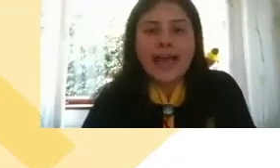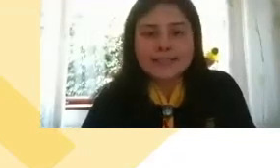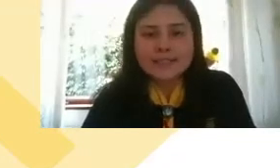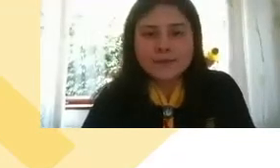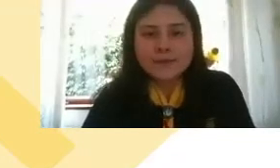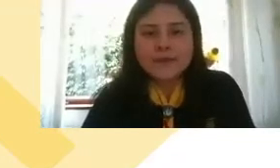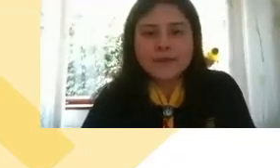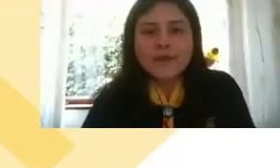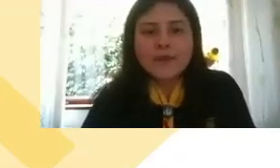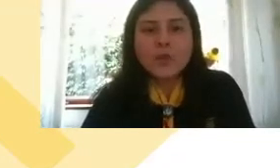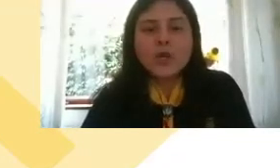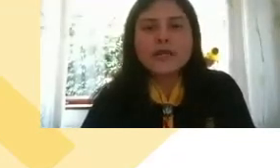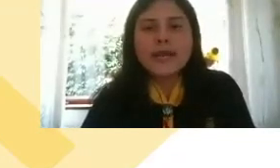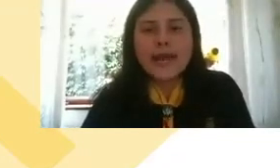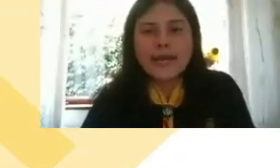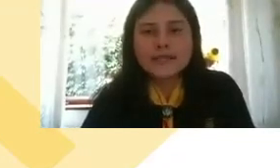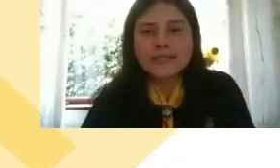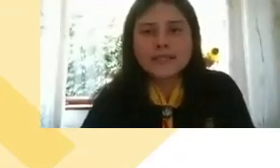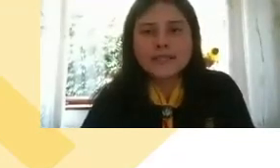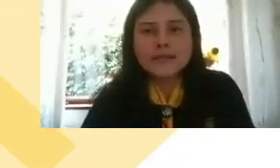cat, the word cat.